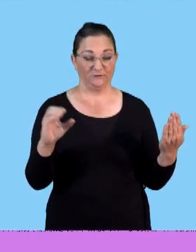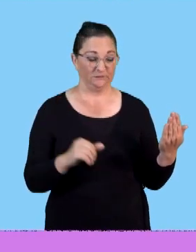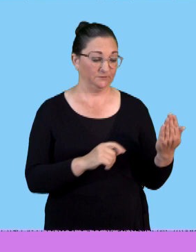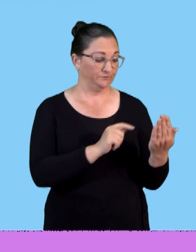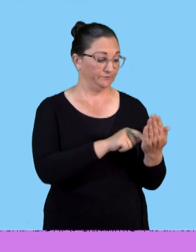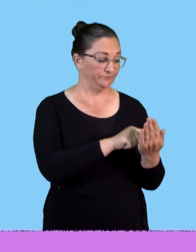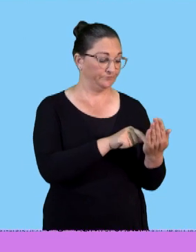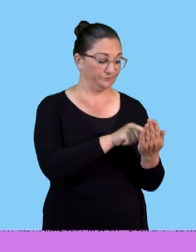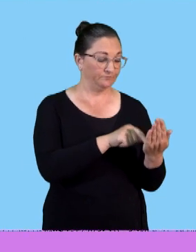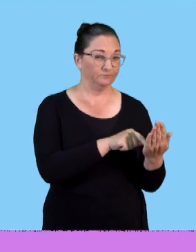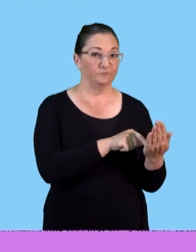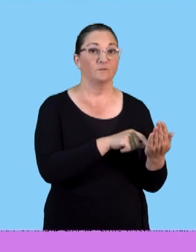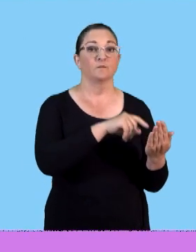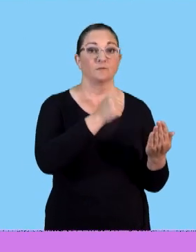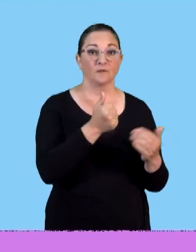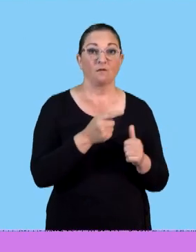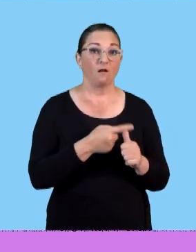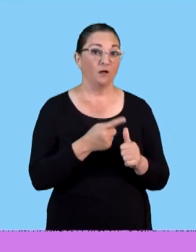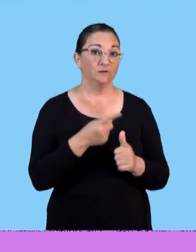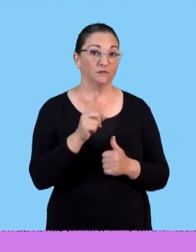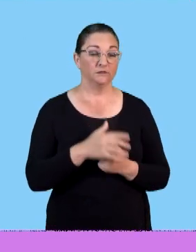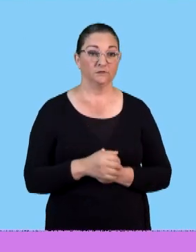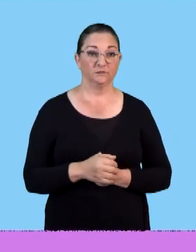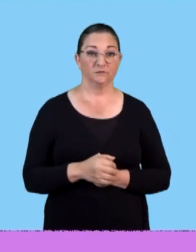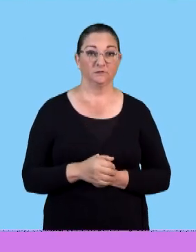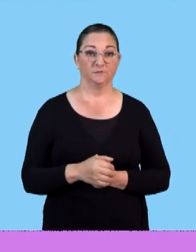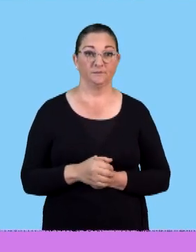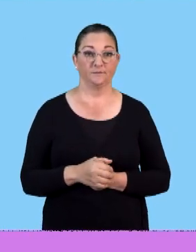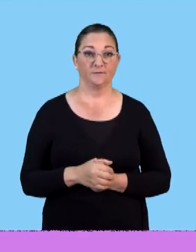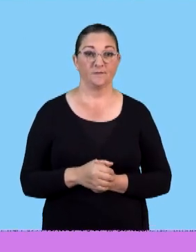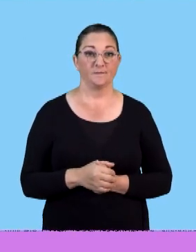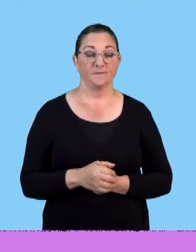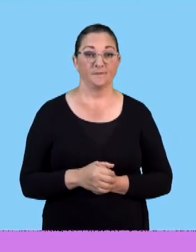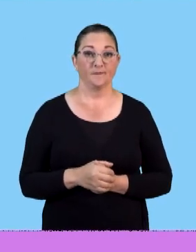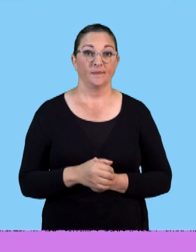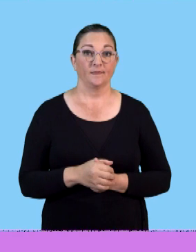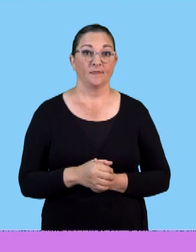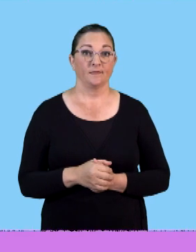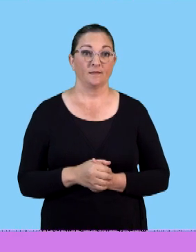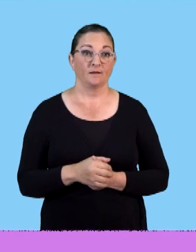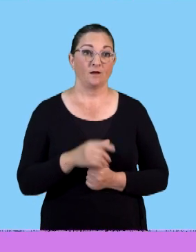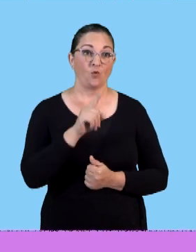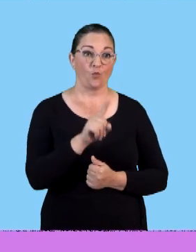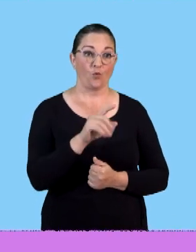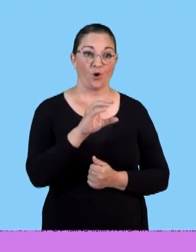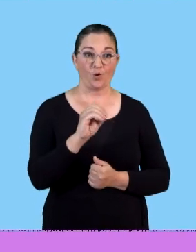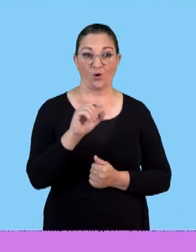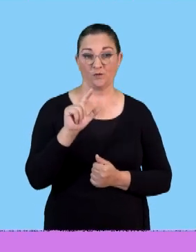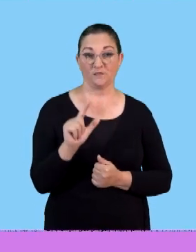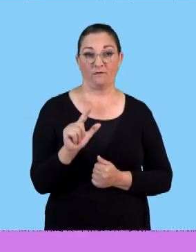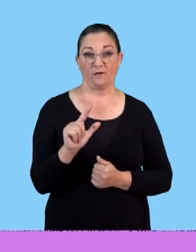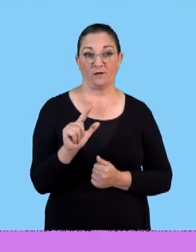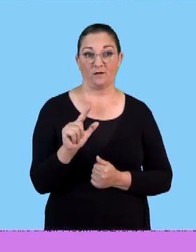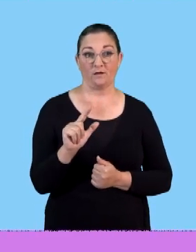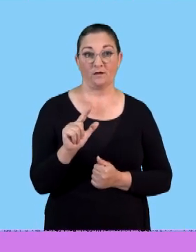429,627 rand and 24 cents. Okay, so after keying that in on my calculator, I got an answer of